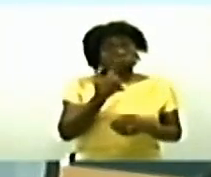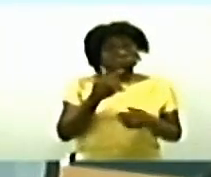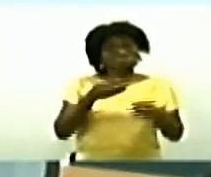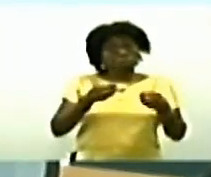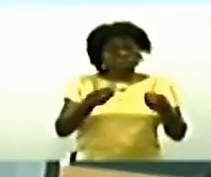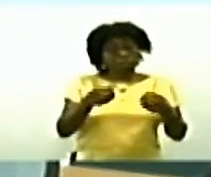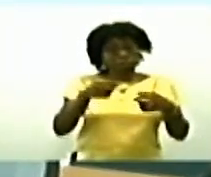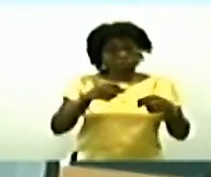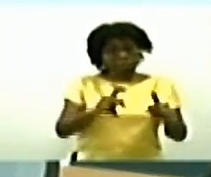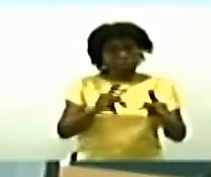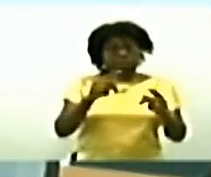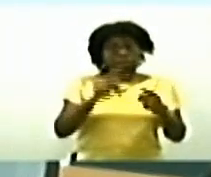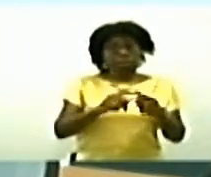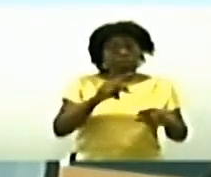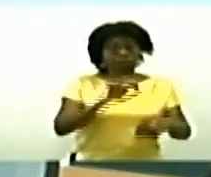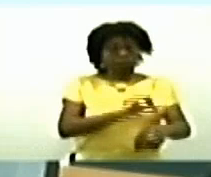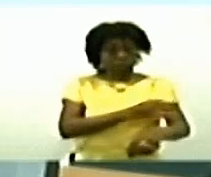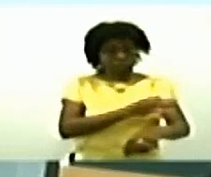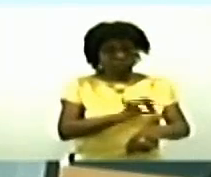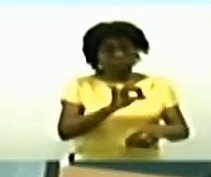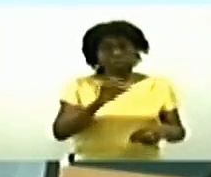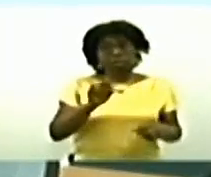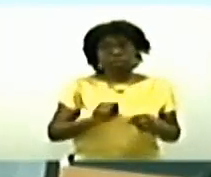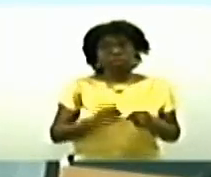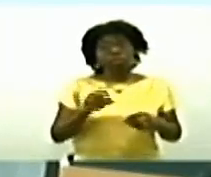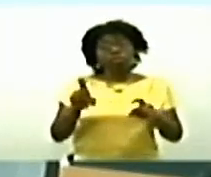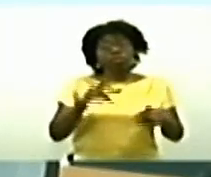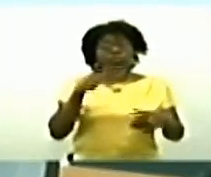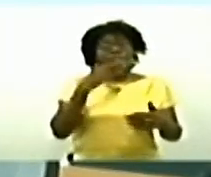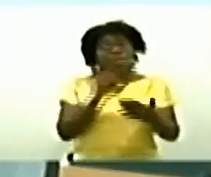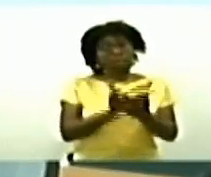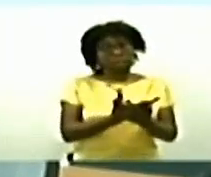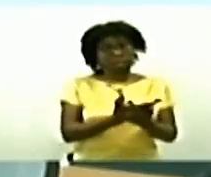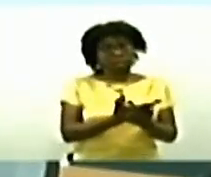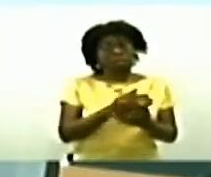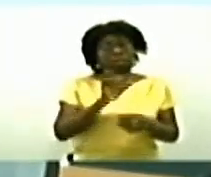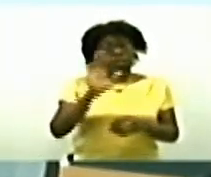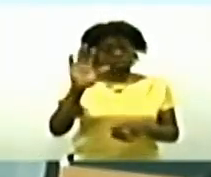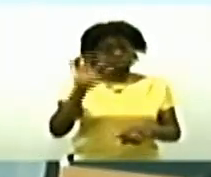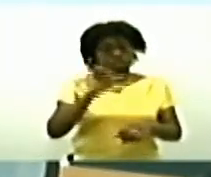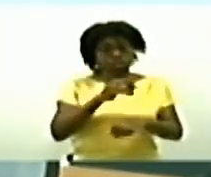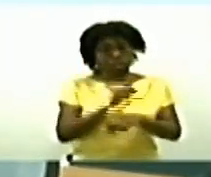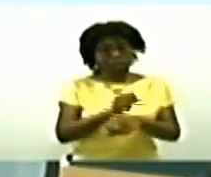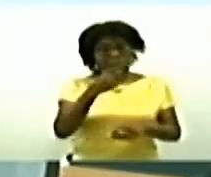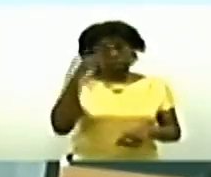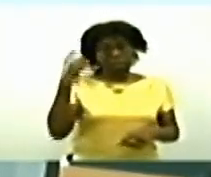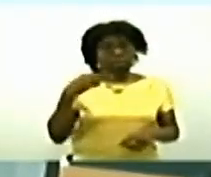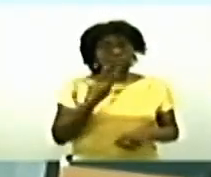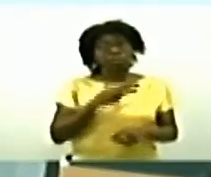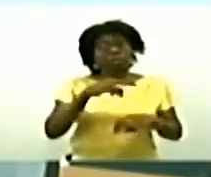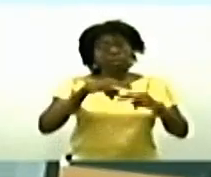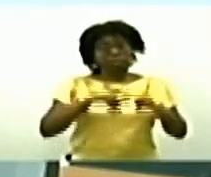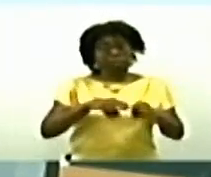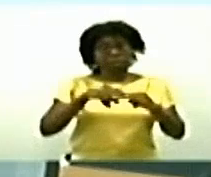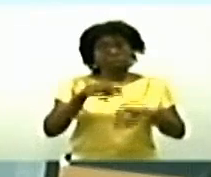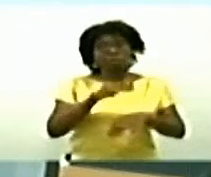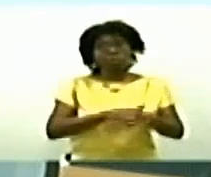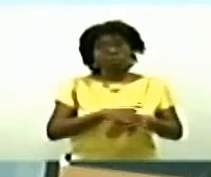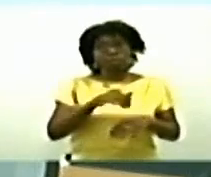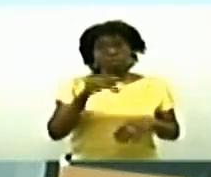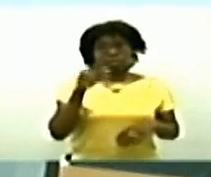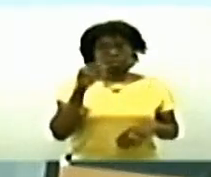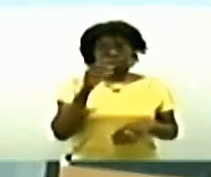opportunity to function as wardens, to do your work and do it well, because we all depend on them. I know in the